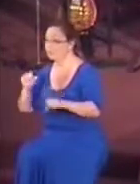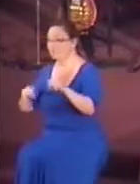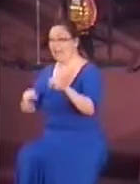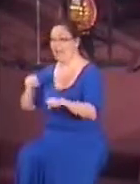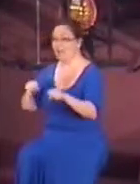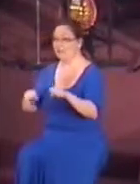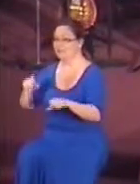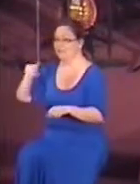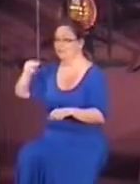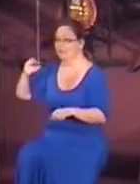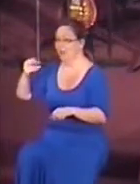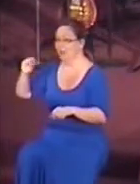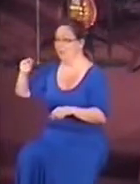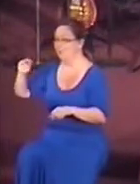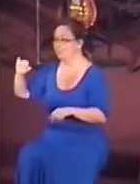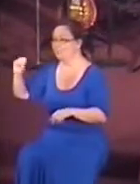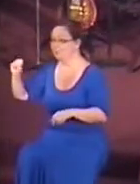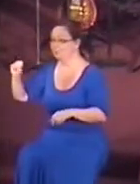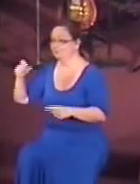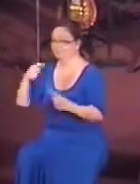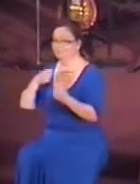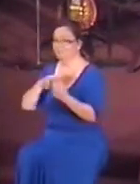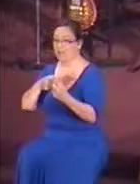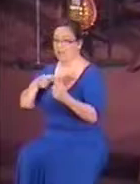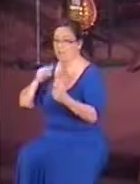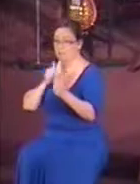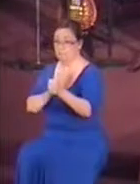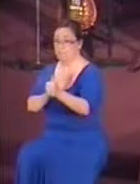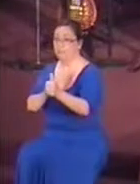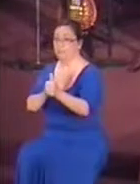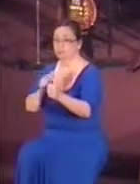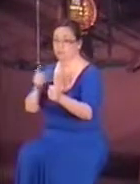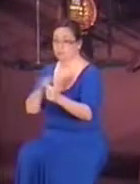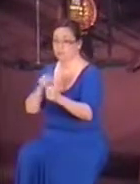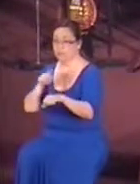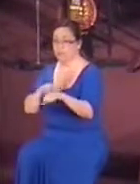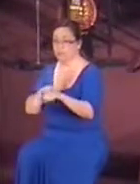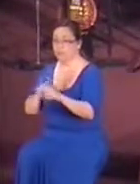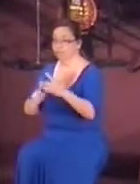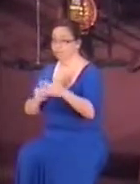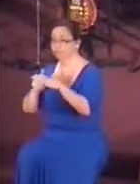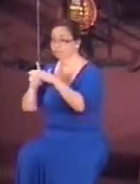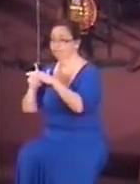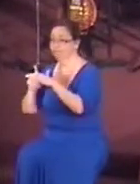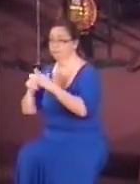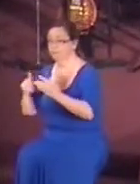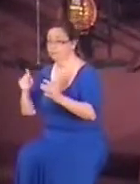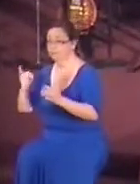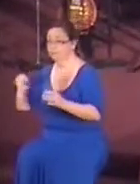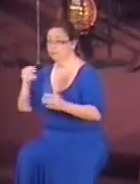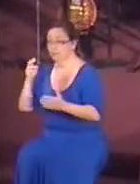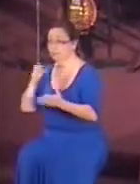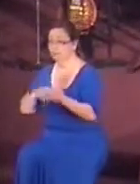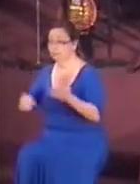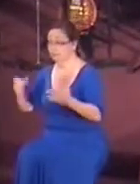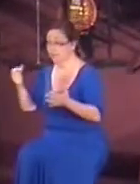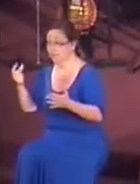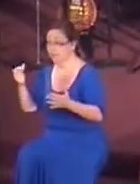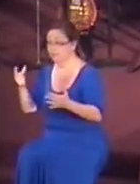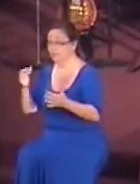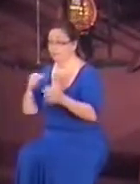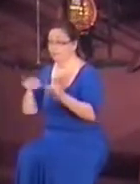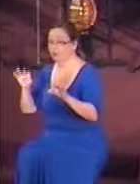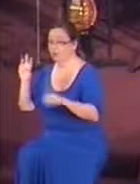Thomas. Doubting Thomas is a apostle of Jesus. The first time he pops up on the scene is in John chapter 11, verse